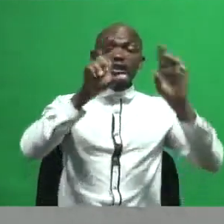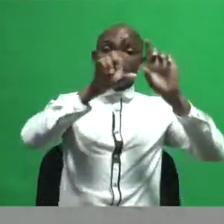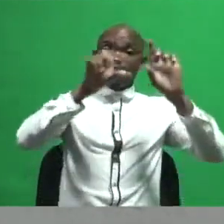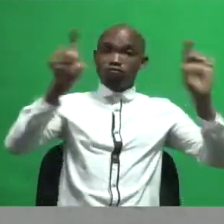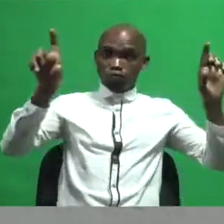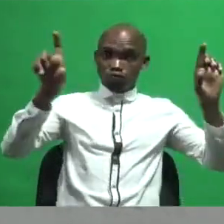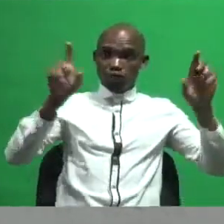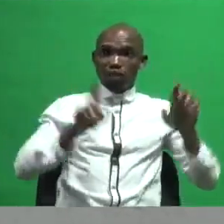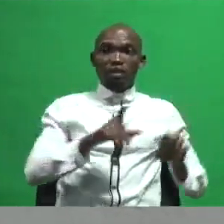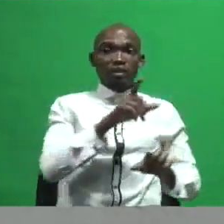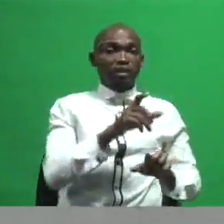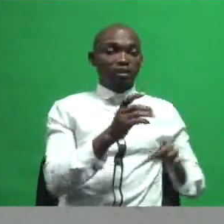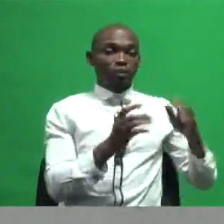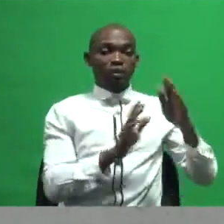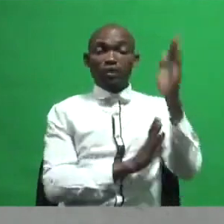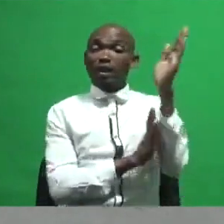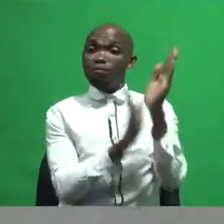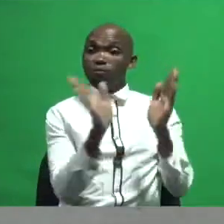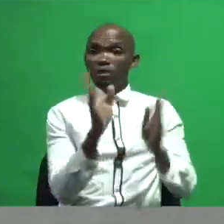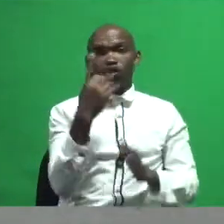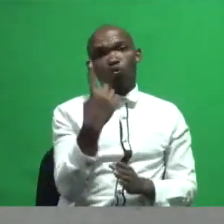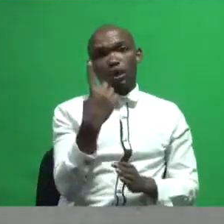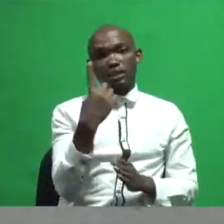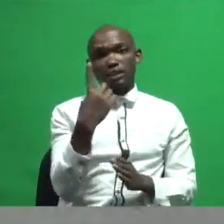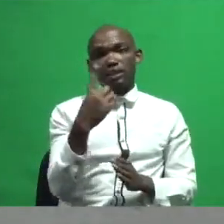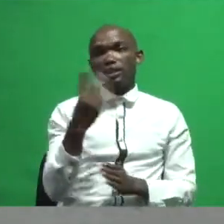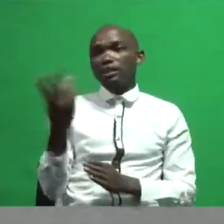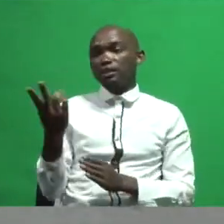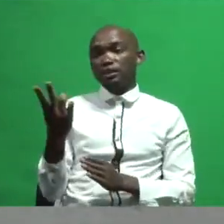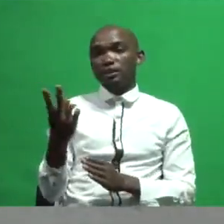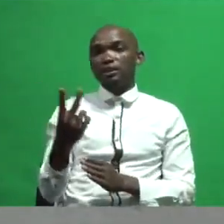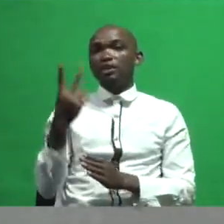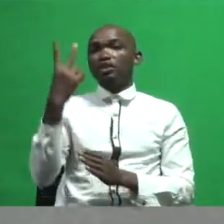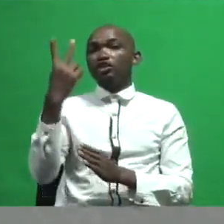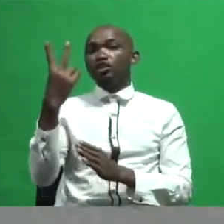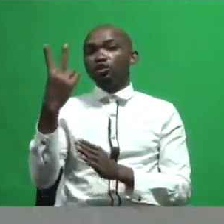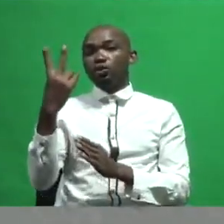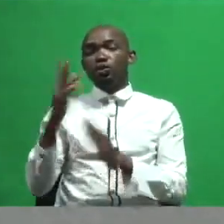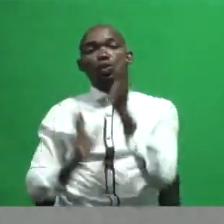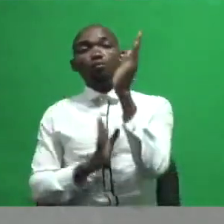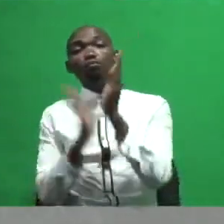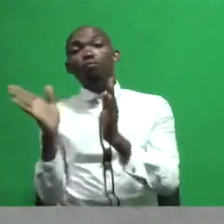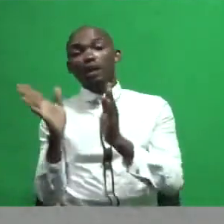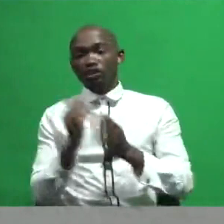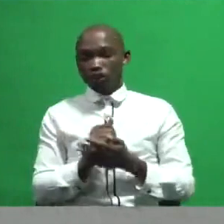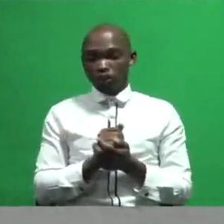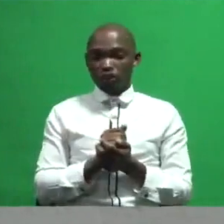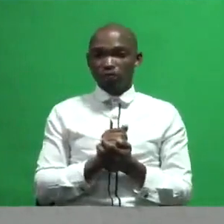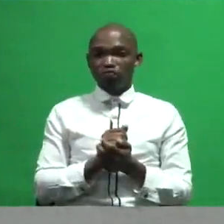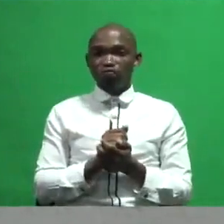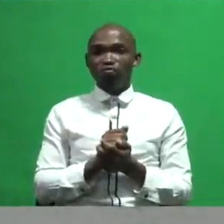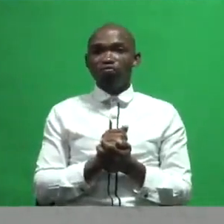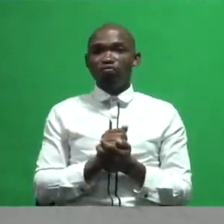linear one. We have this one with branch, only one branch. And here we have this one with